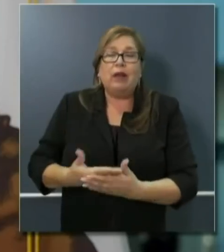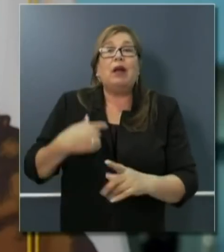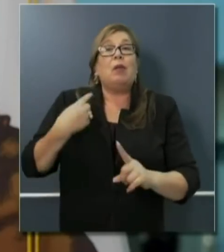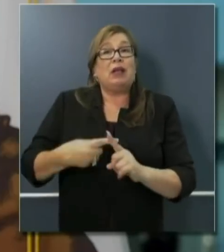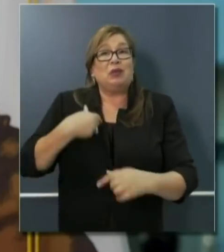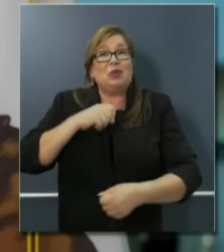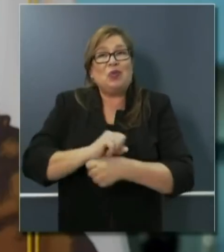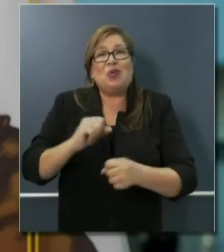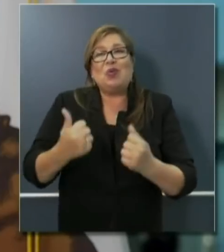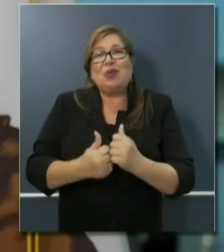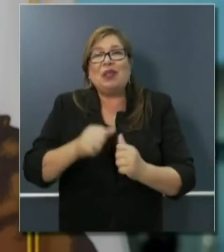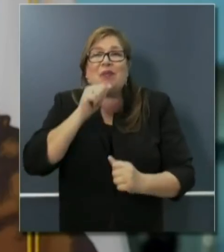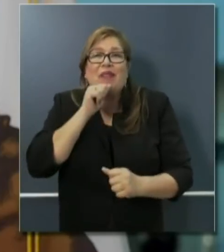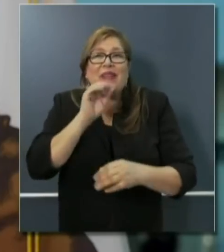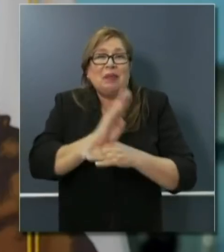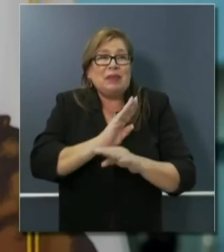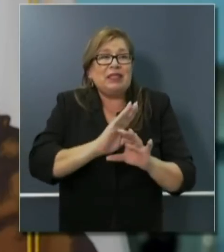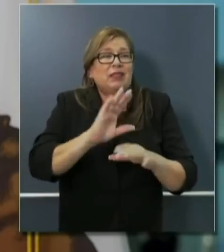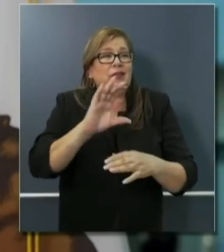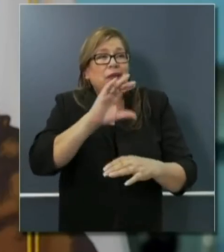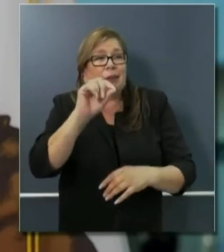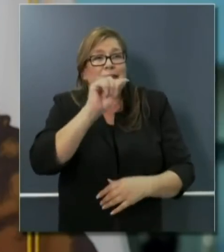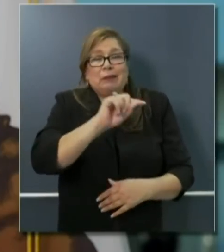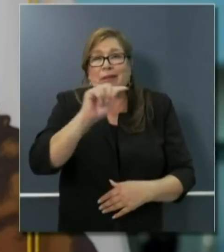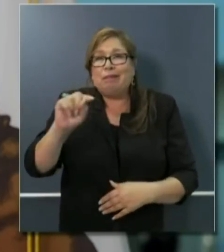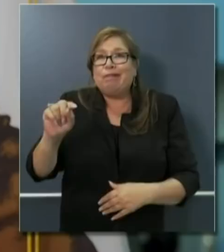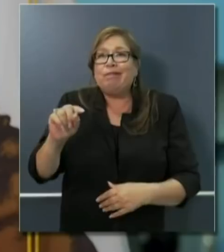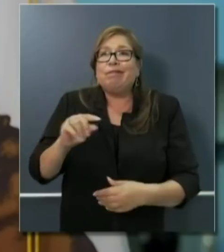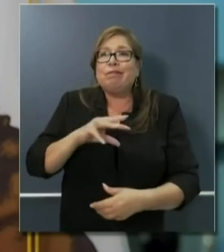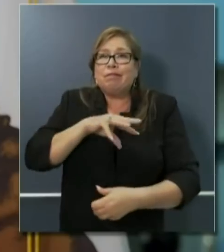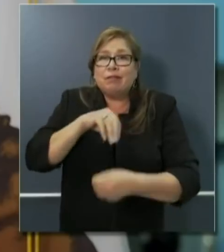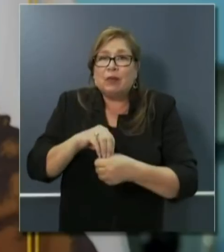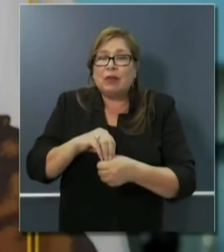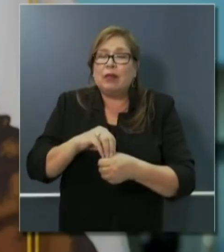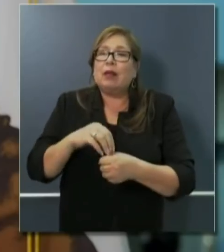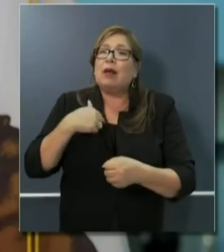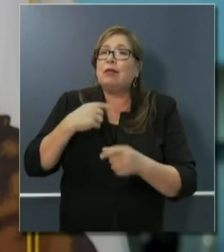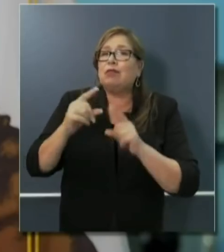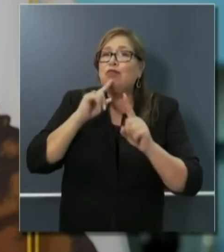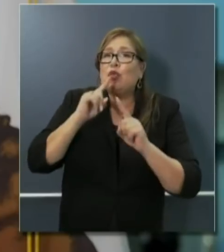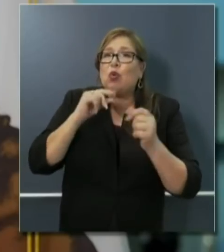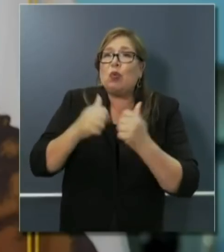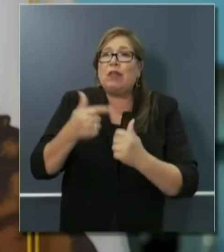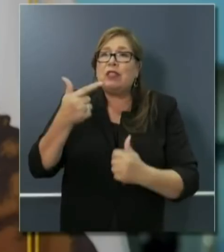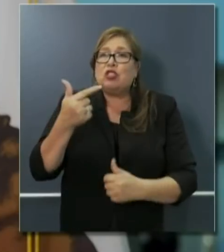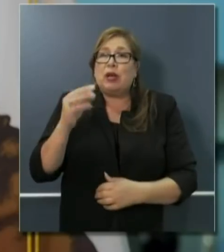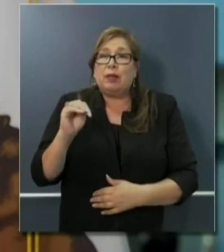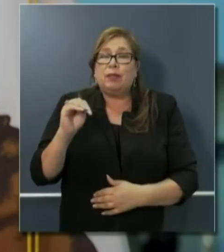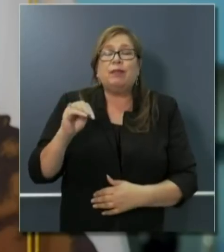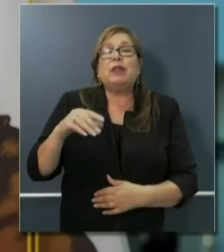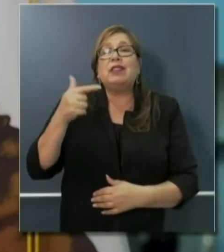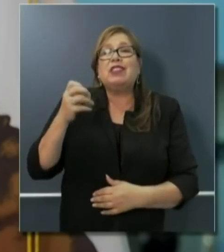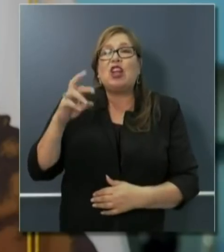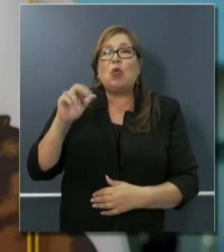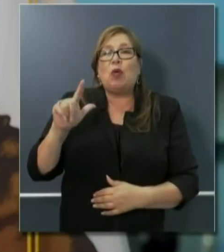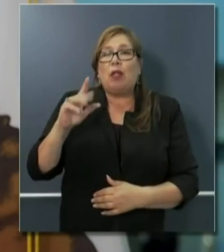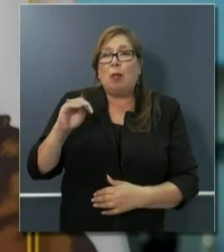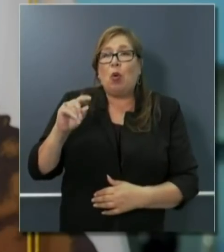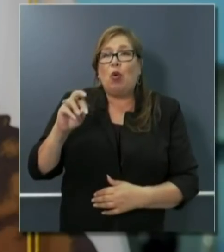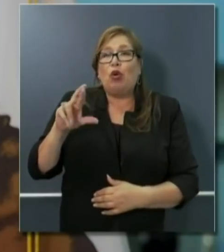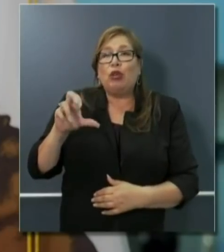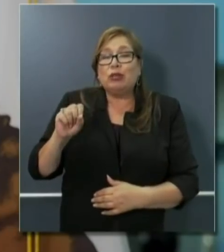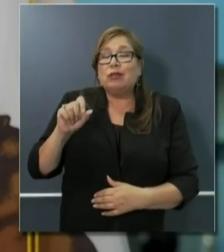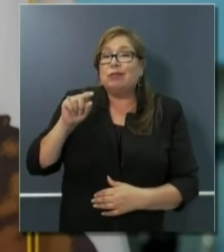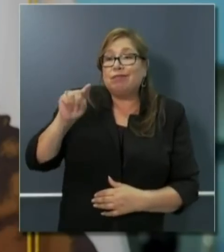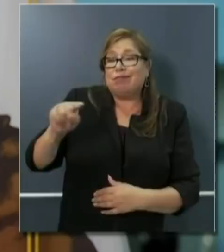sector, including a conversation I had with the head of General Motors, Mary Barra, and the work that they're doing on behalf of